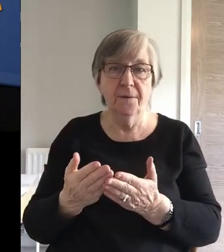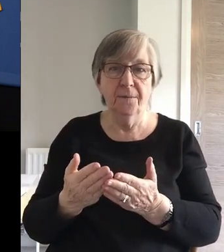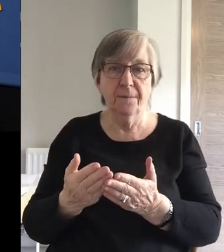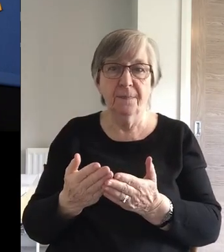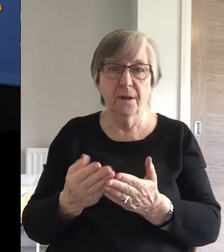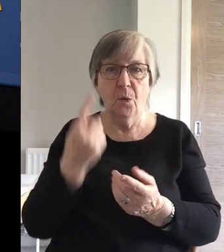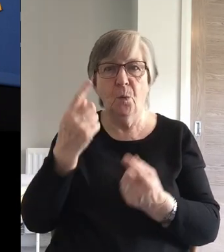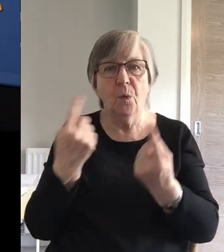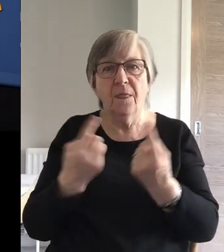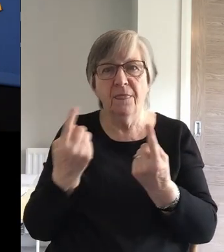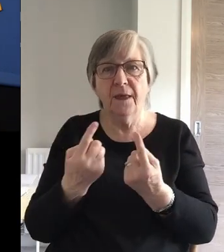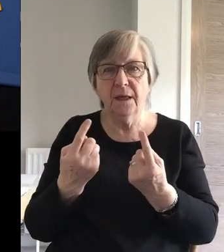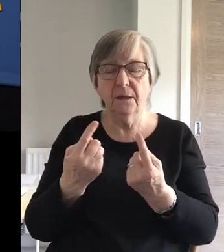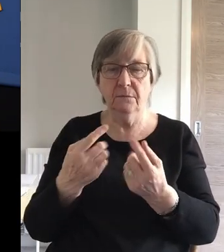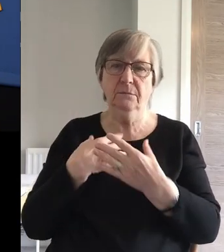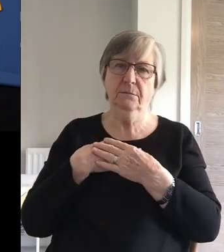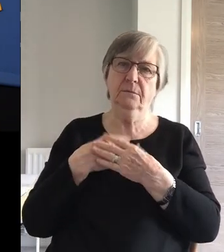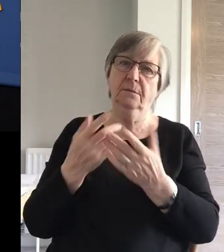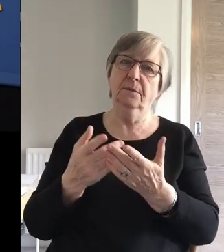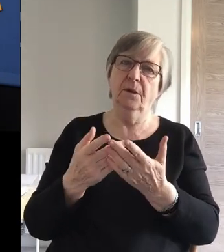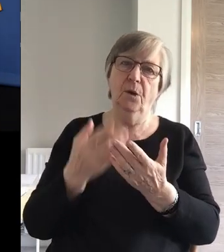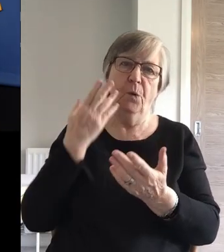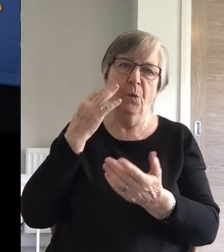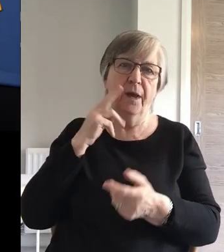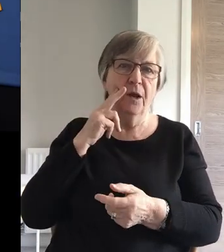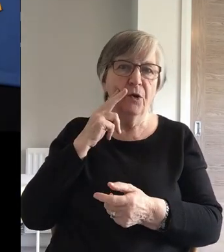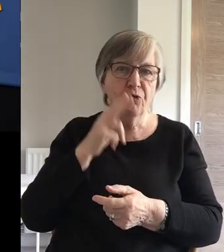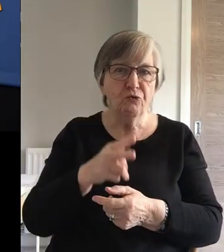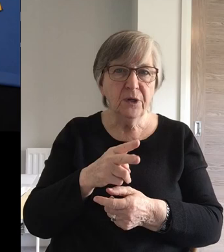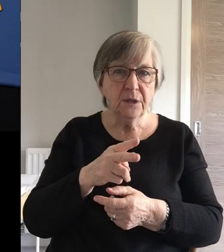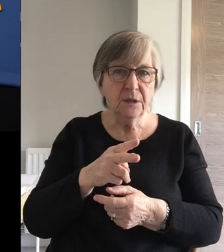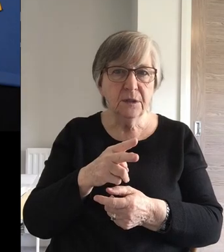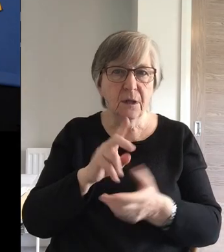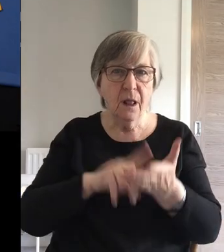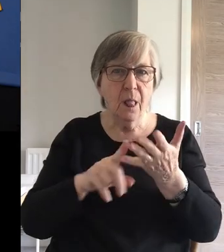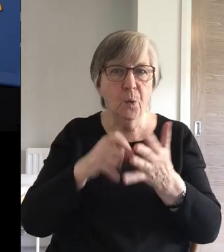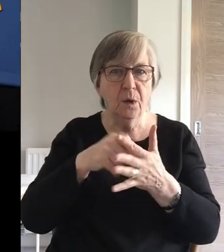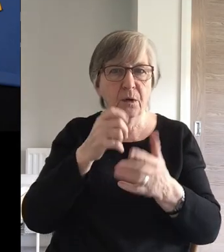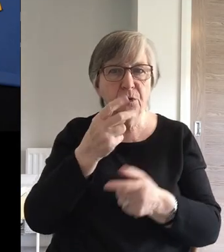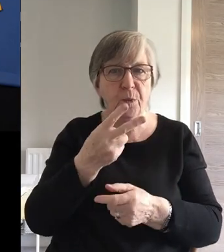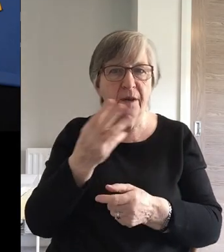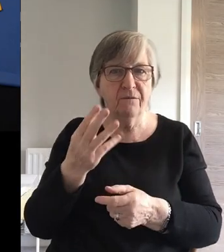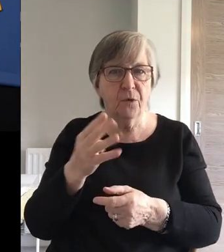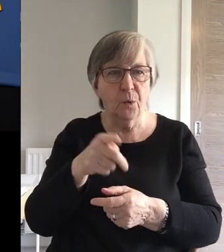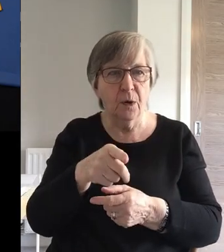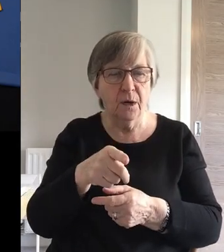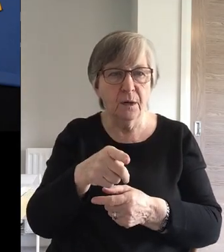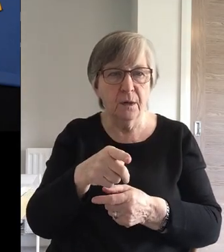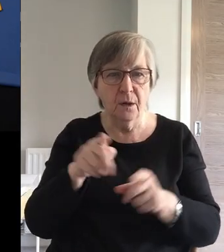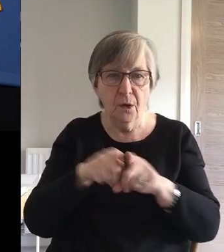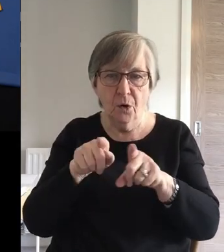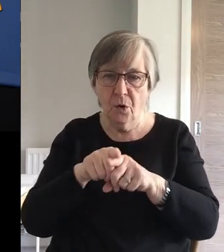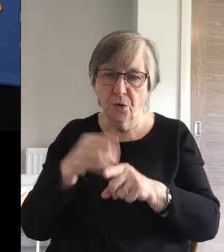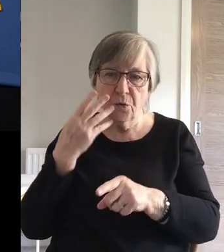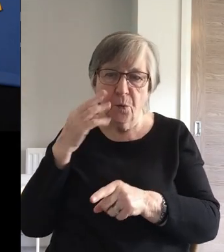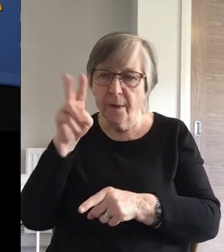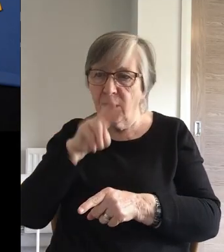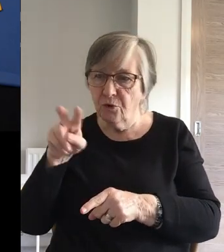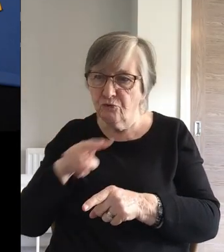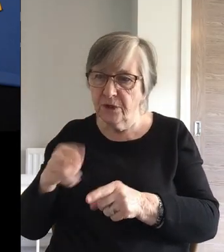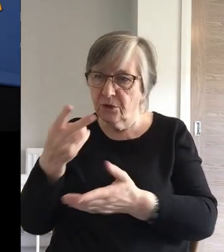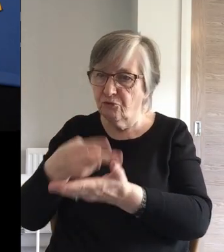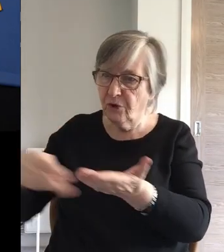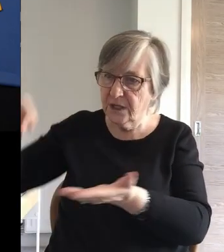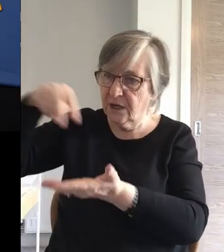And one of the things that is striking when we read the passage in Luke 24, and it's also striking when we read the